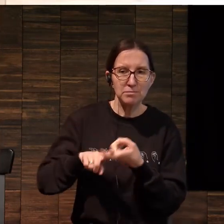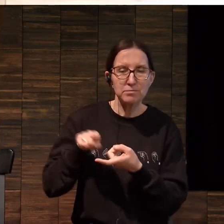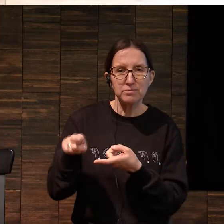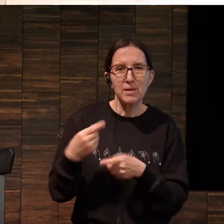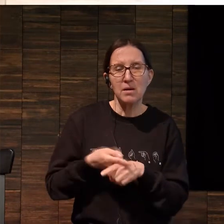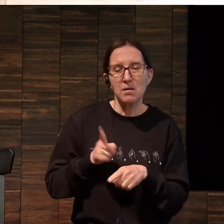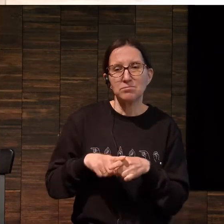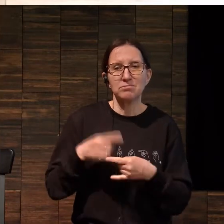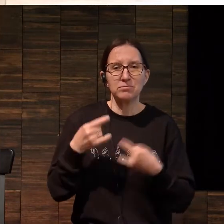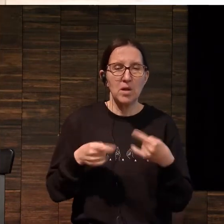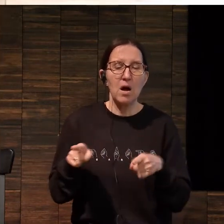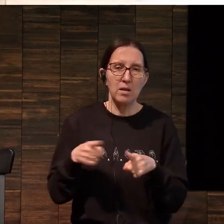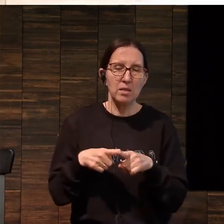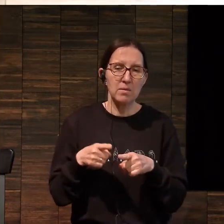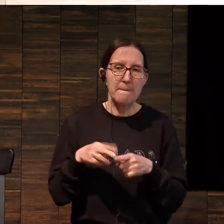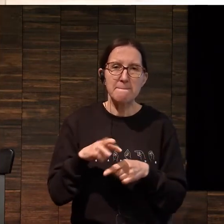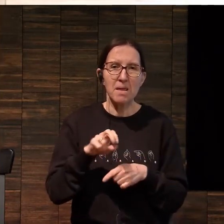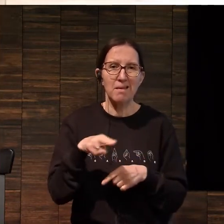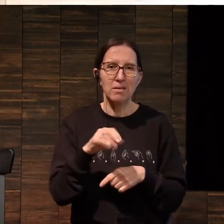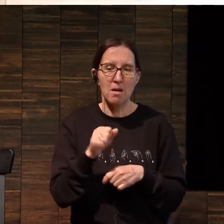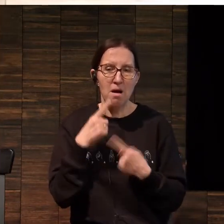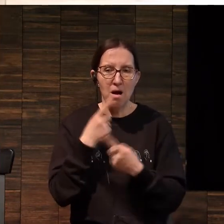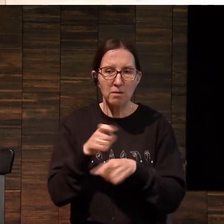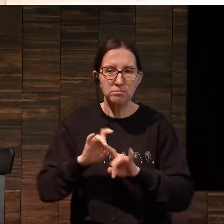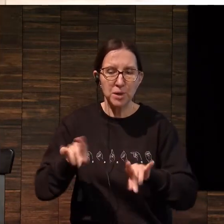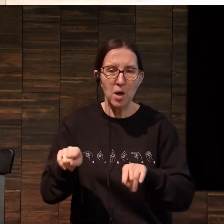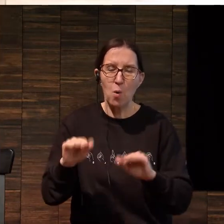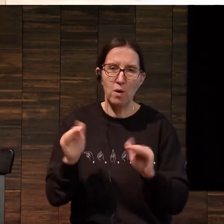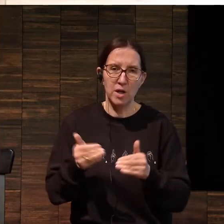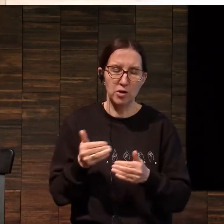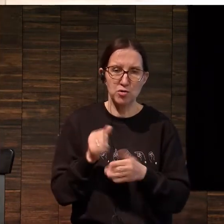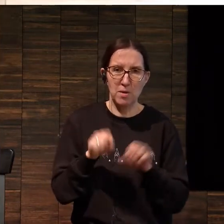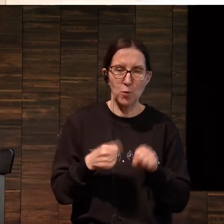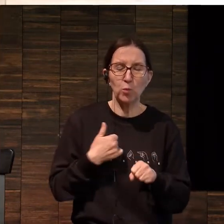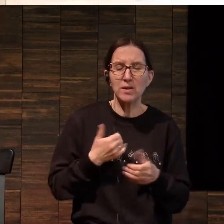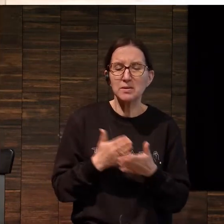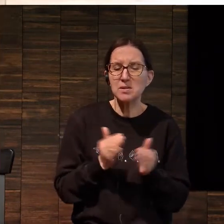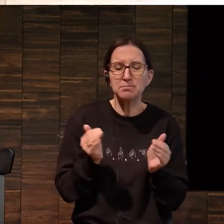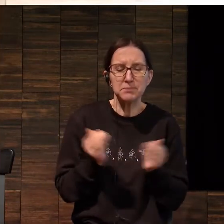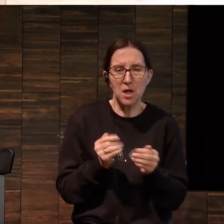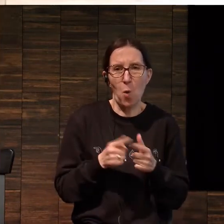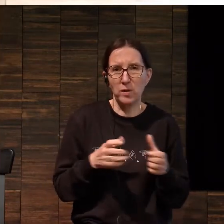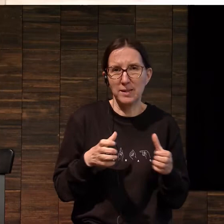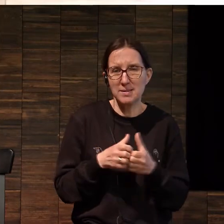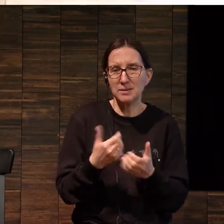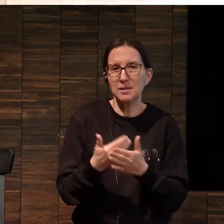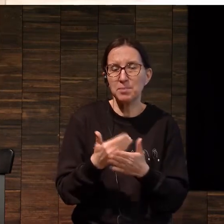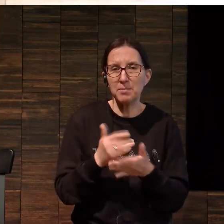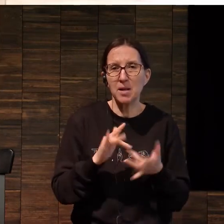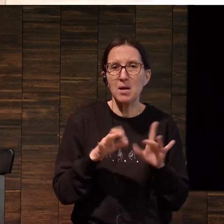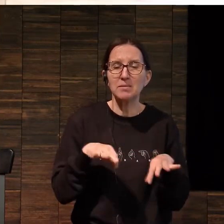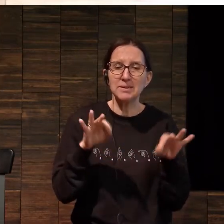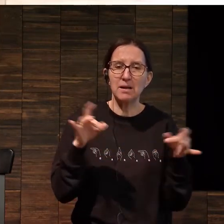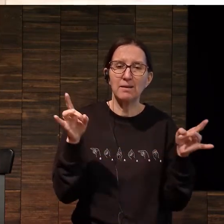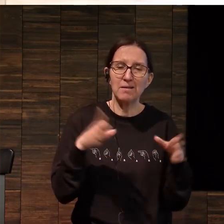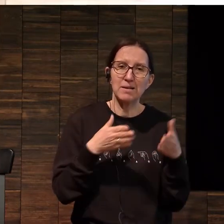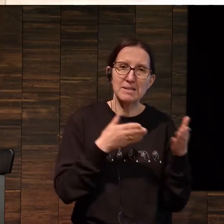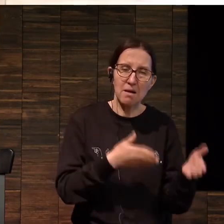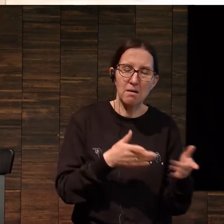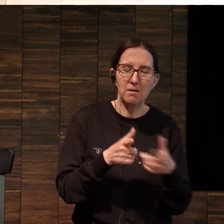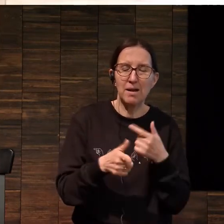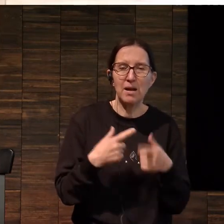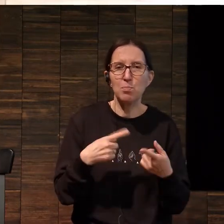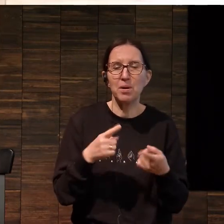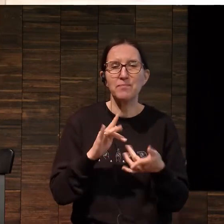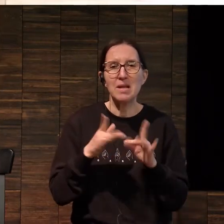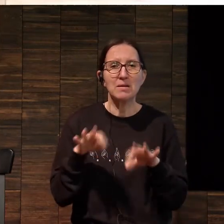at, maybe a restaurant's website or some website that is run by someone who has absolutely no technical